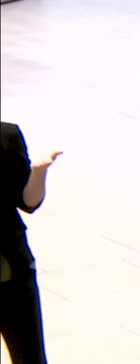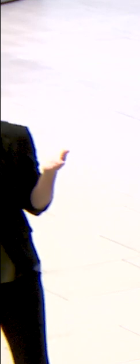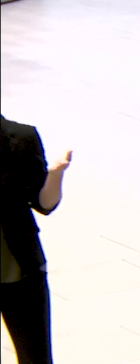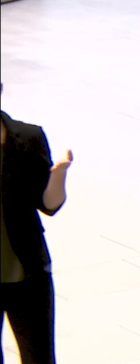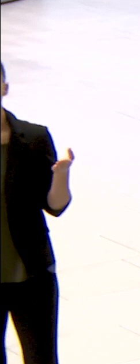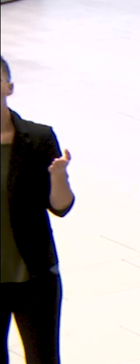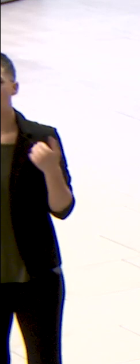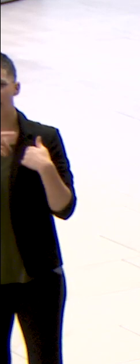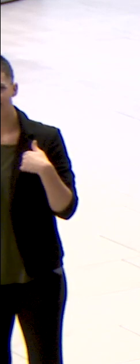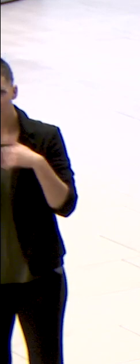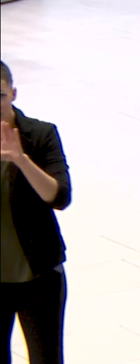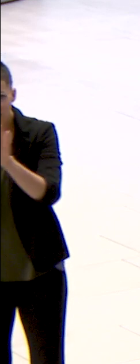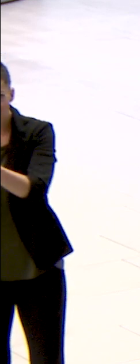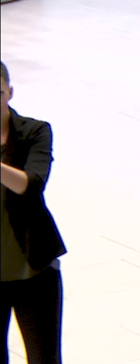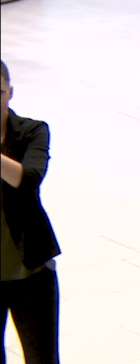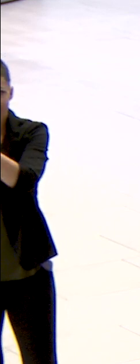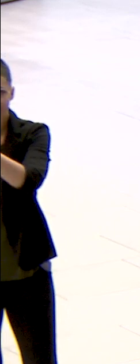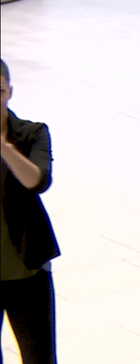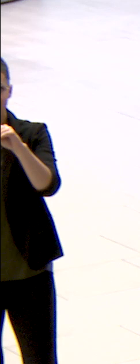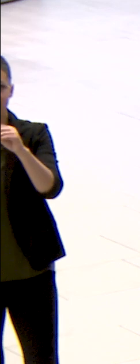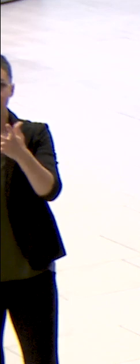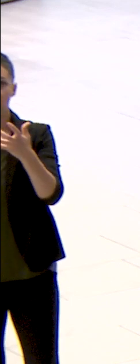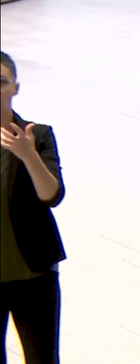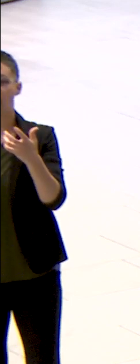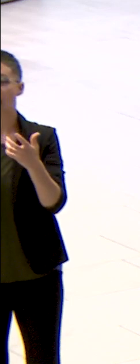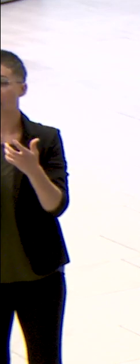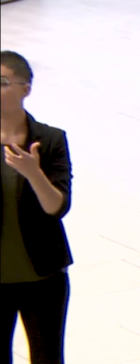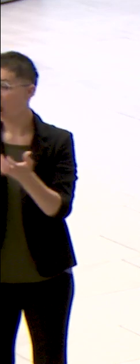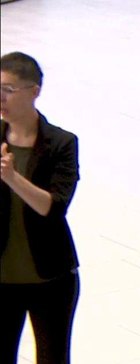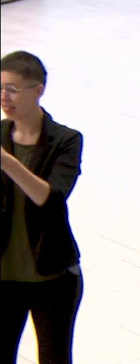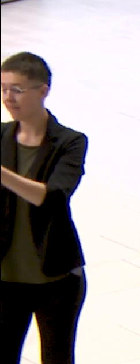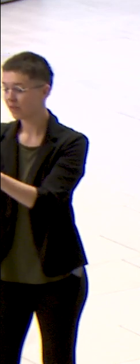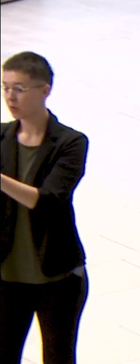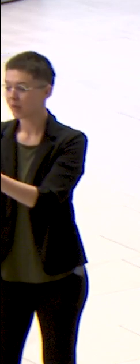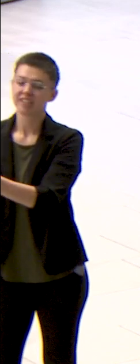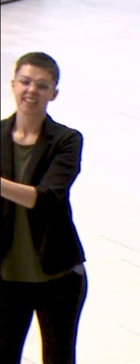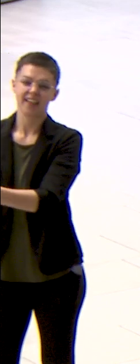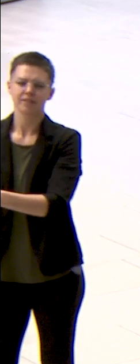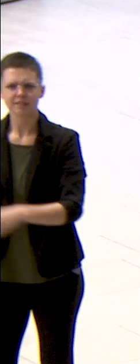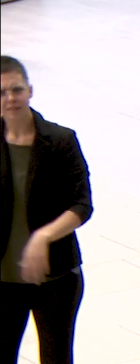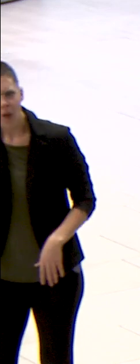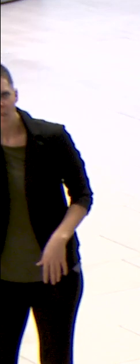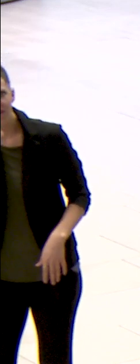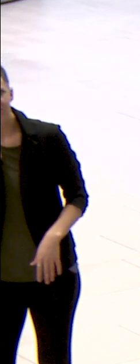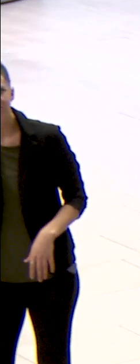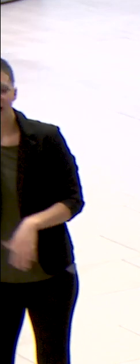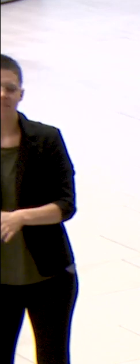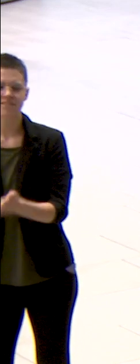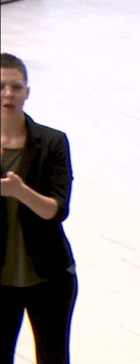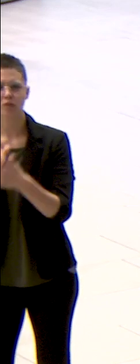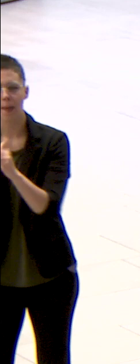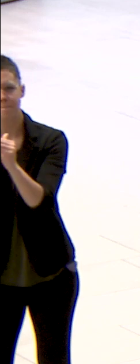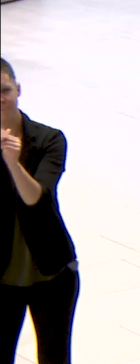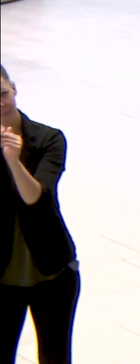brands and advertisers are like, well, you know, want to give us the leftover budgets. And I'm like, no, it's a $50,000 minimum. Like, I know, you know, I